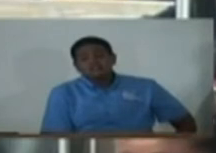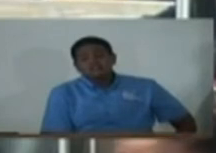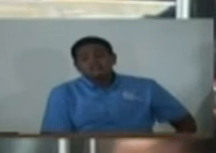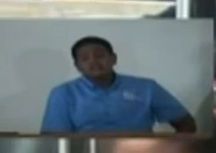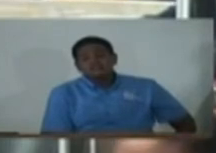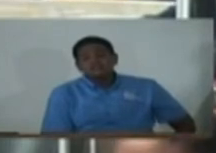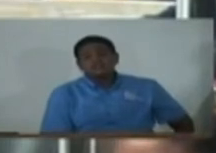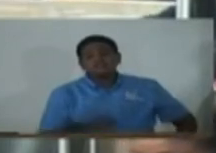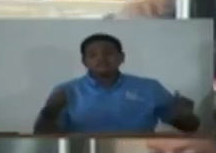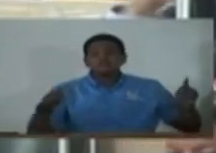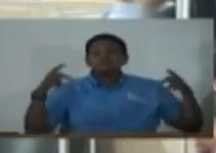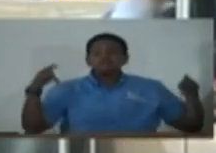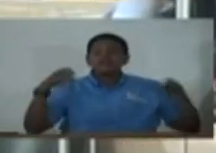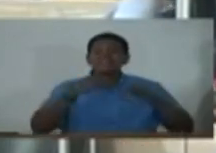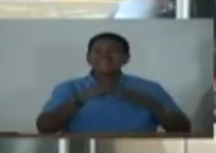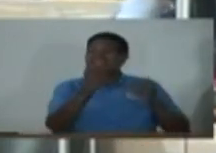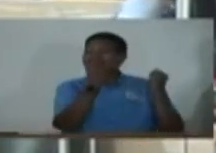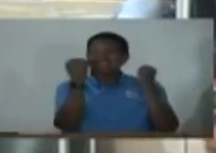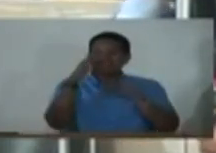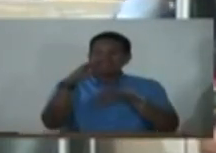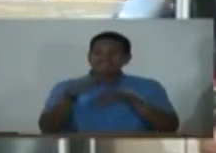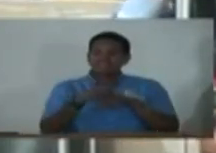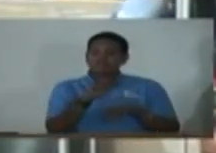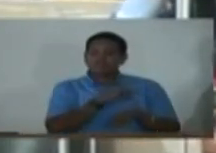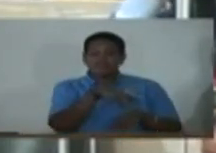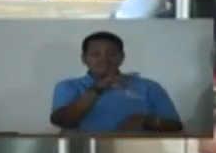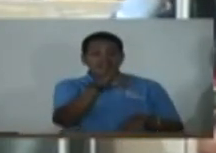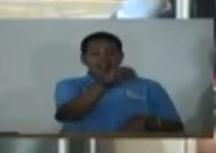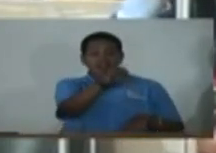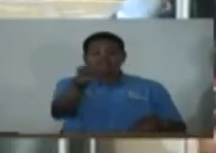parties in Canefield and the police find them and arrest them.